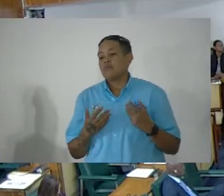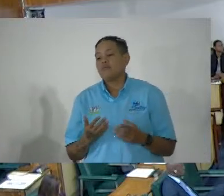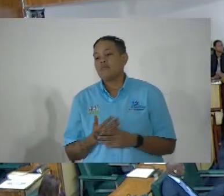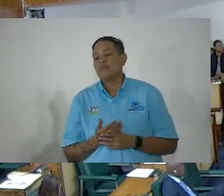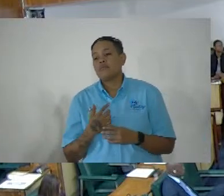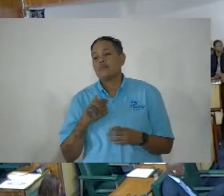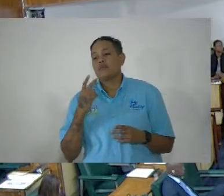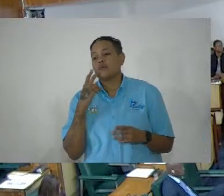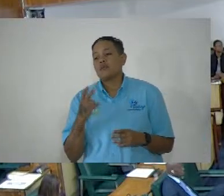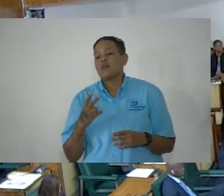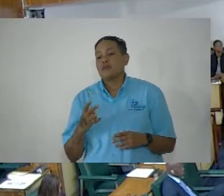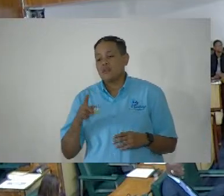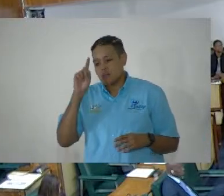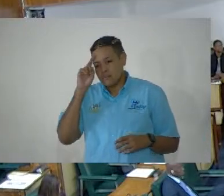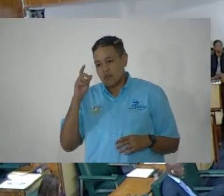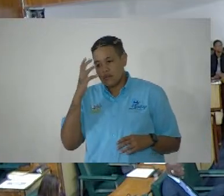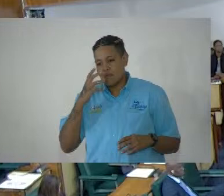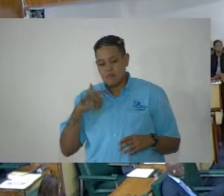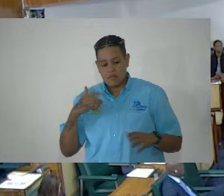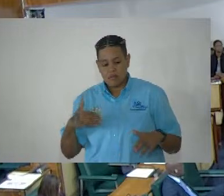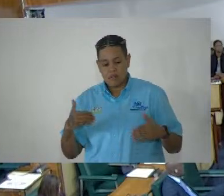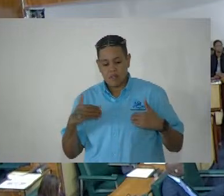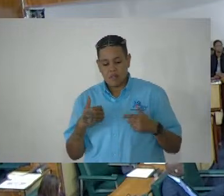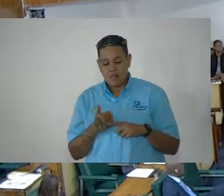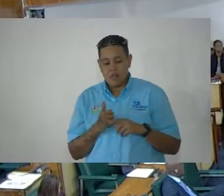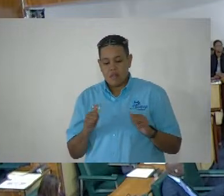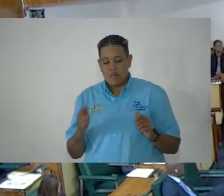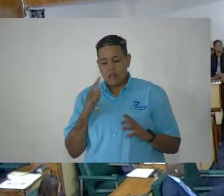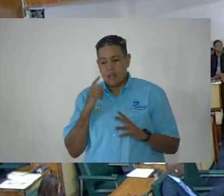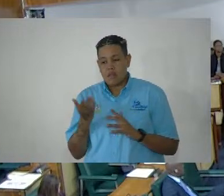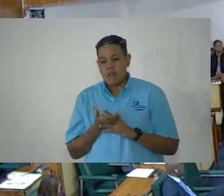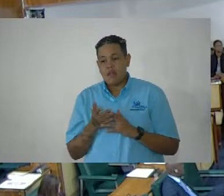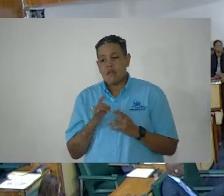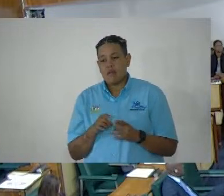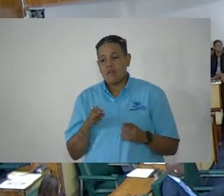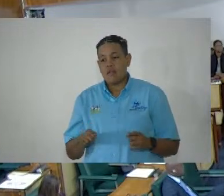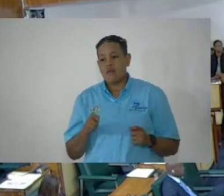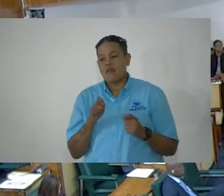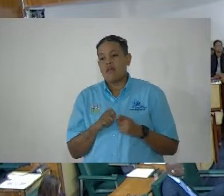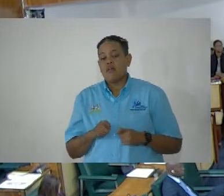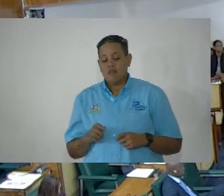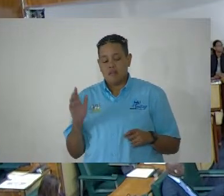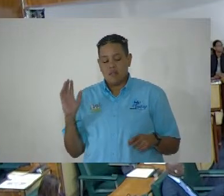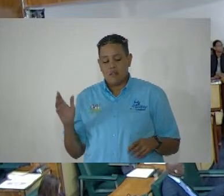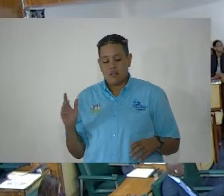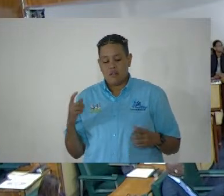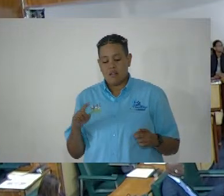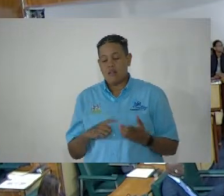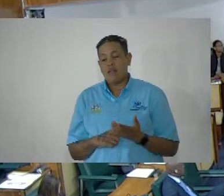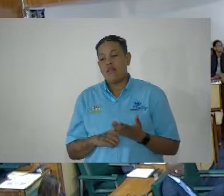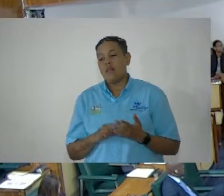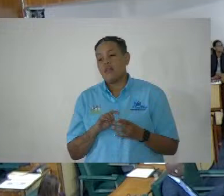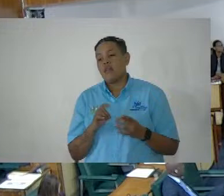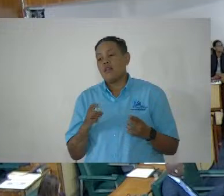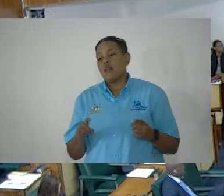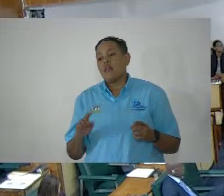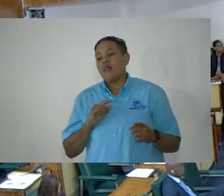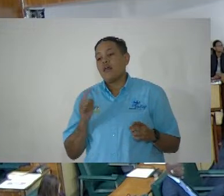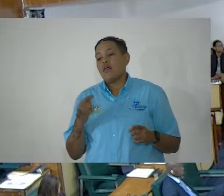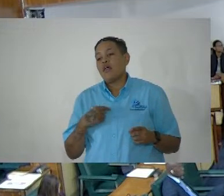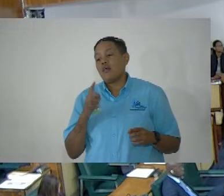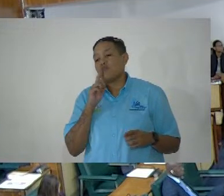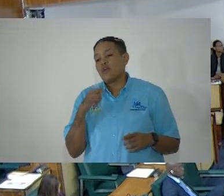I see a puzzle on your face, but I have not had any intervention in this particular discussion. Originally, I really